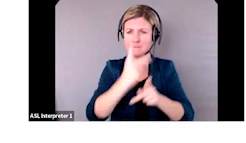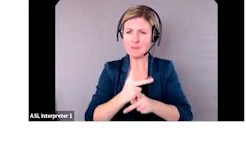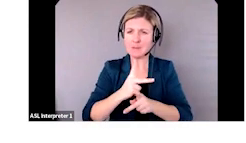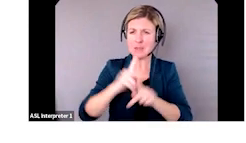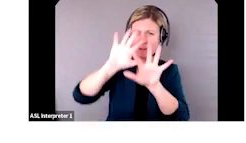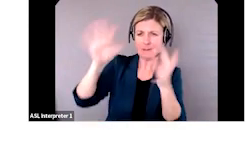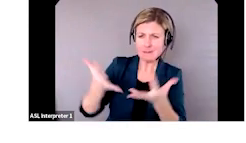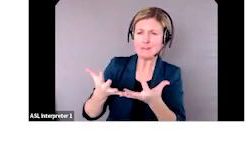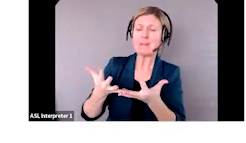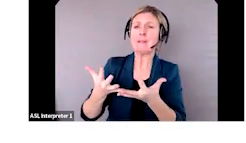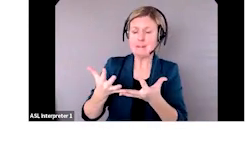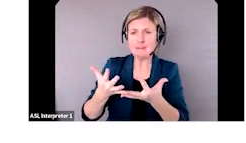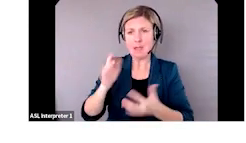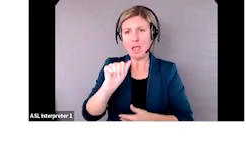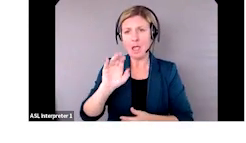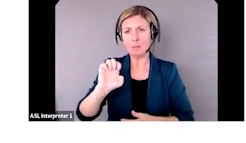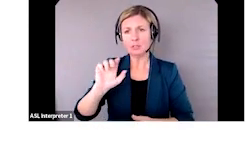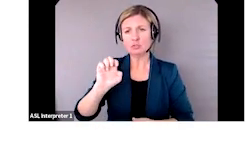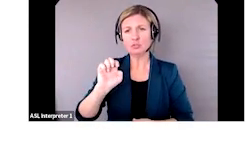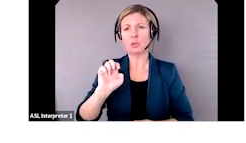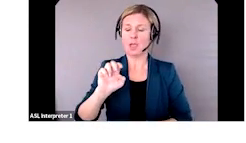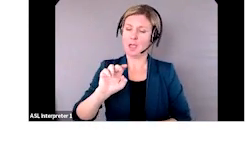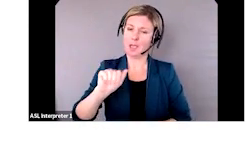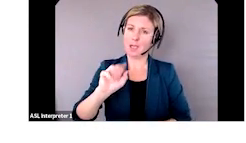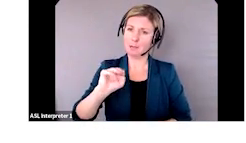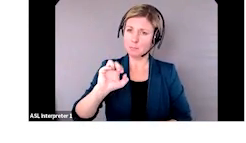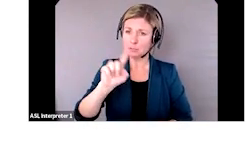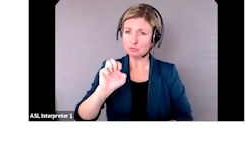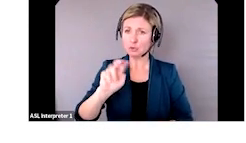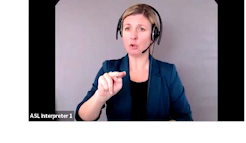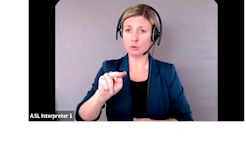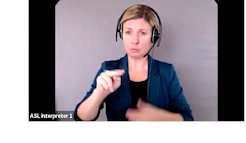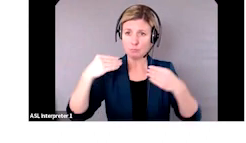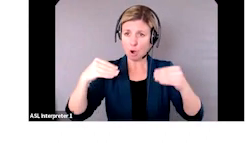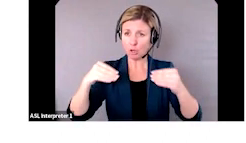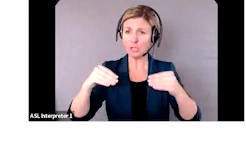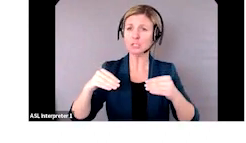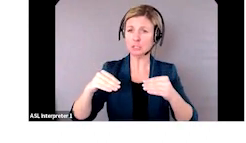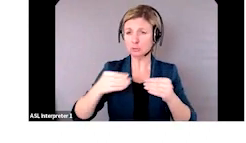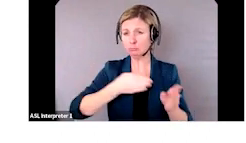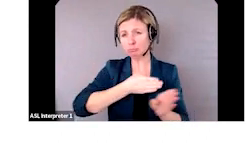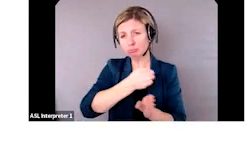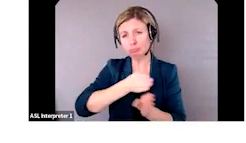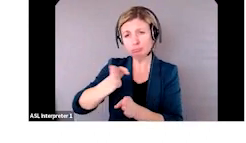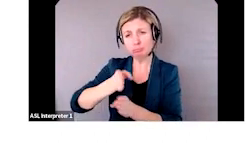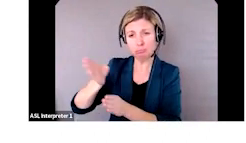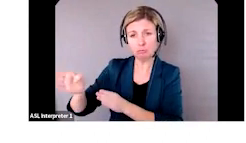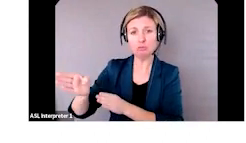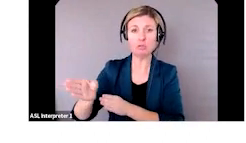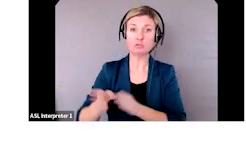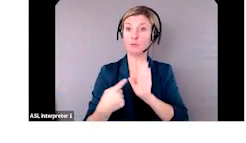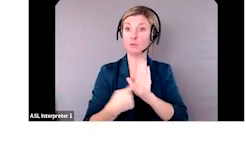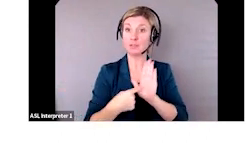global Amazon marketplace, bringing a unique mix of expertise that spans product